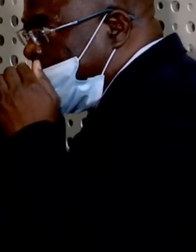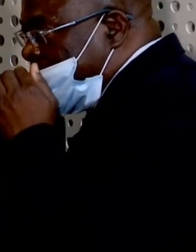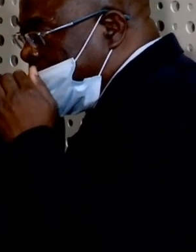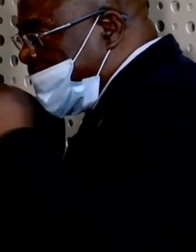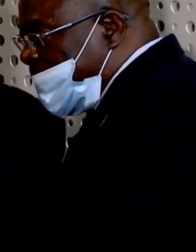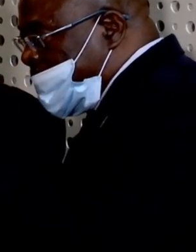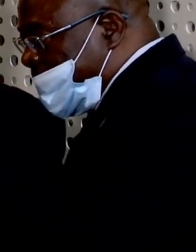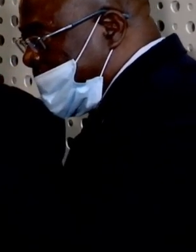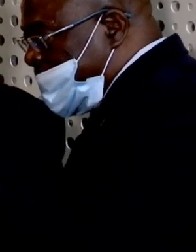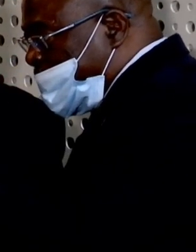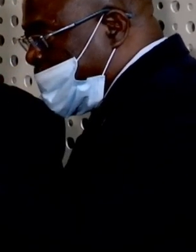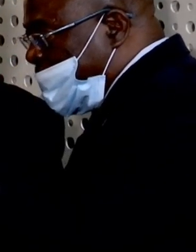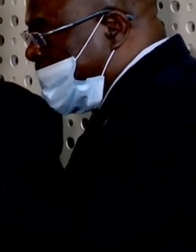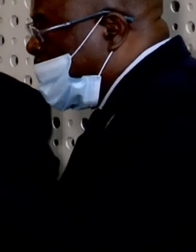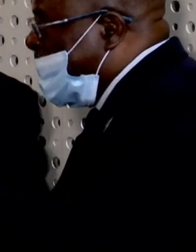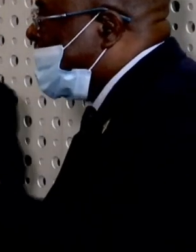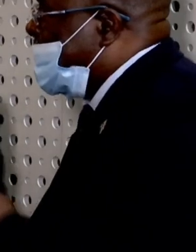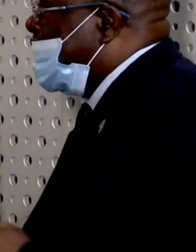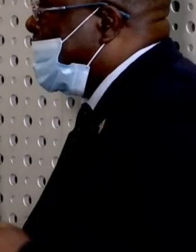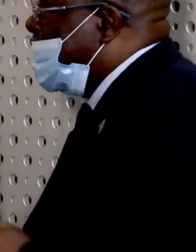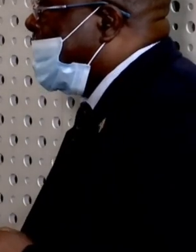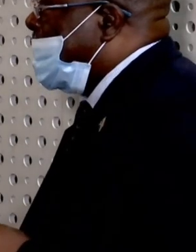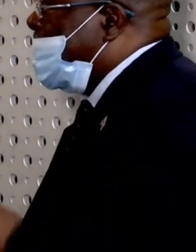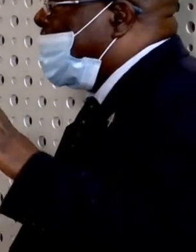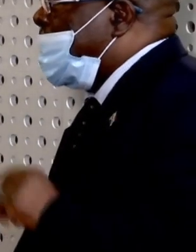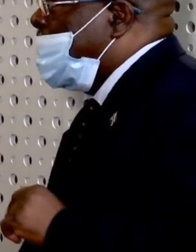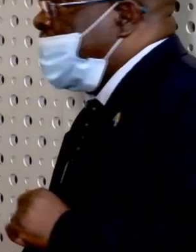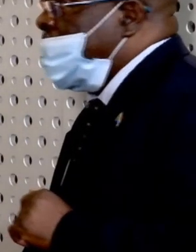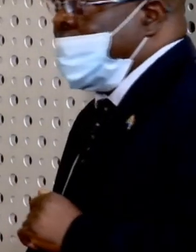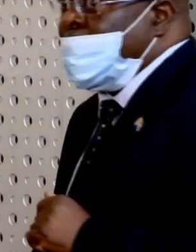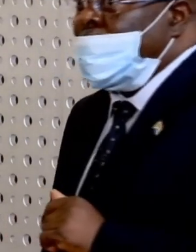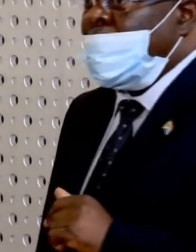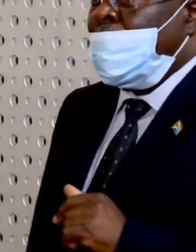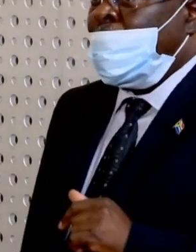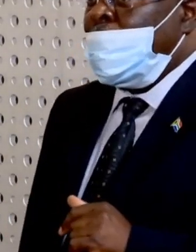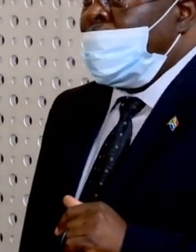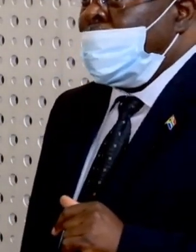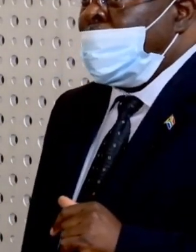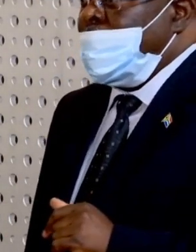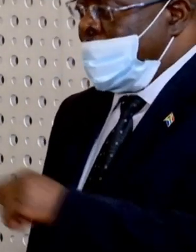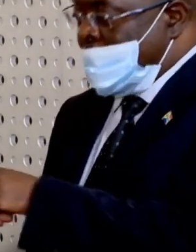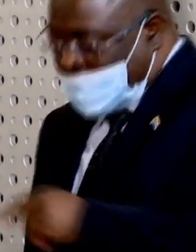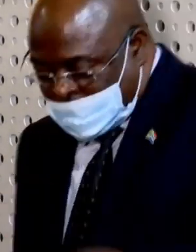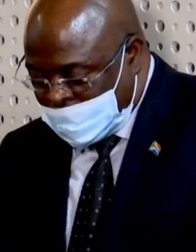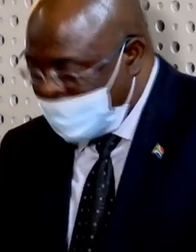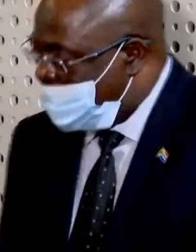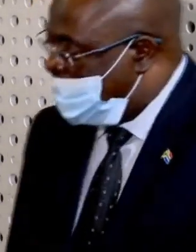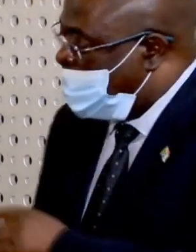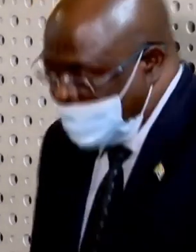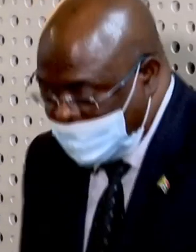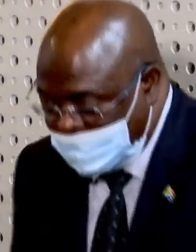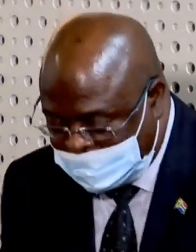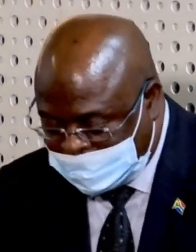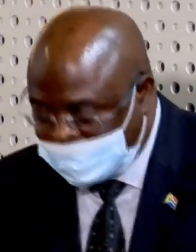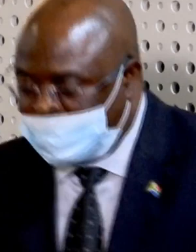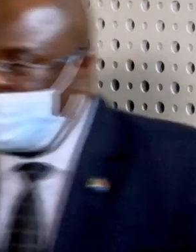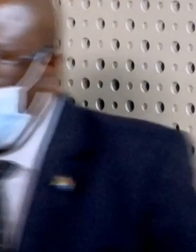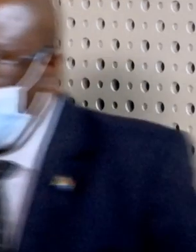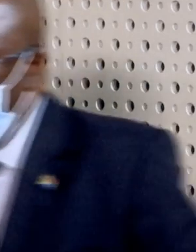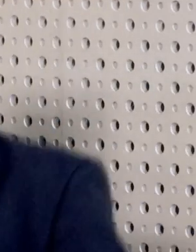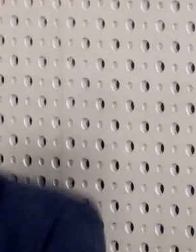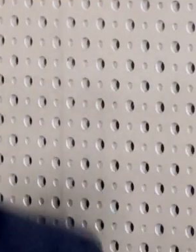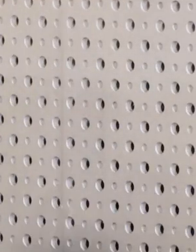Is it fine? We've been currently supporting the sector in terms of ensuring that those